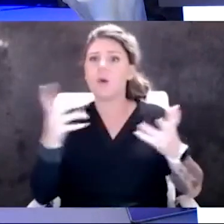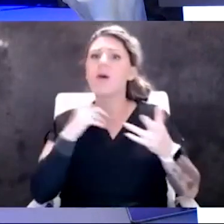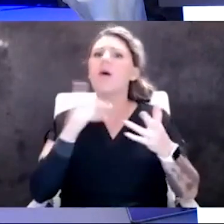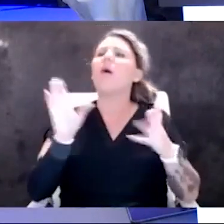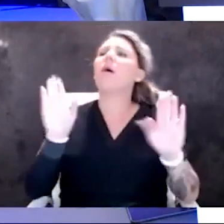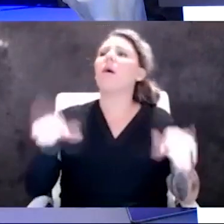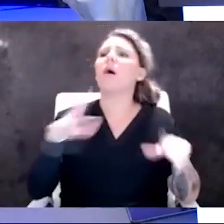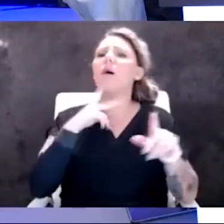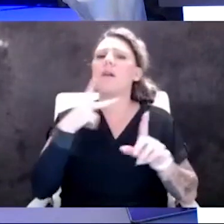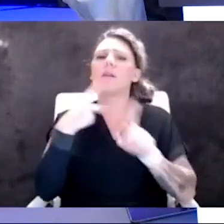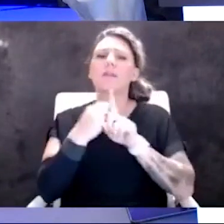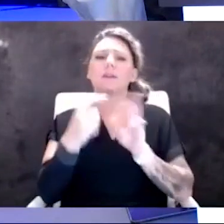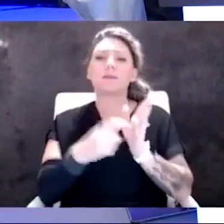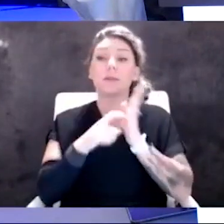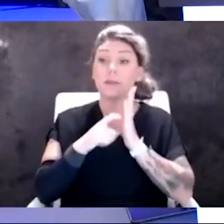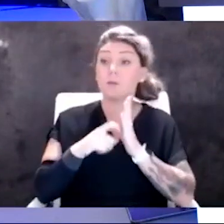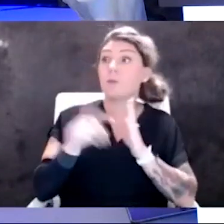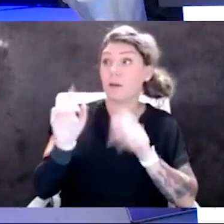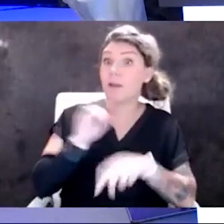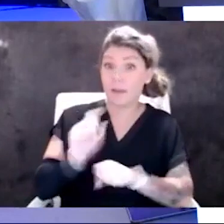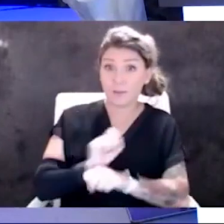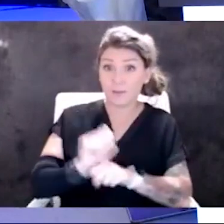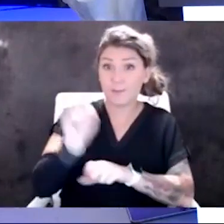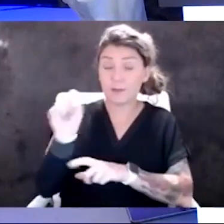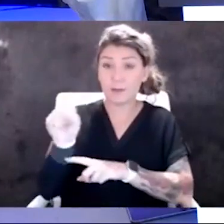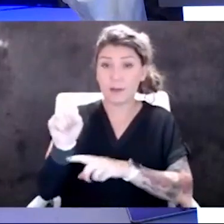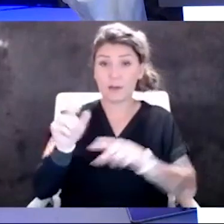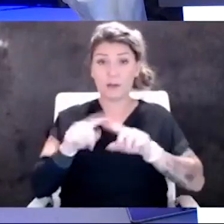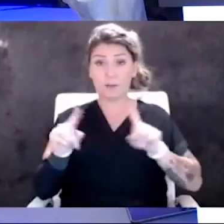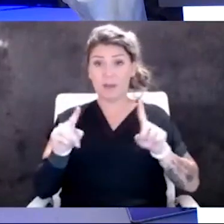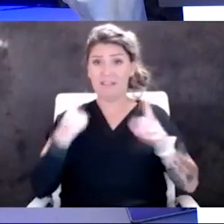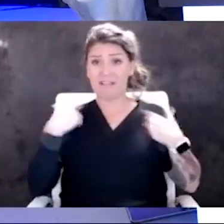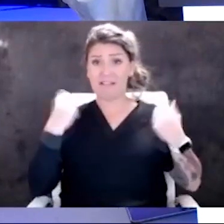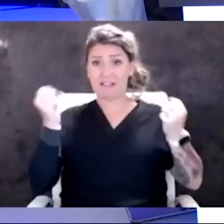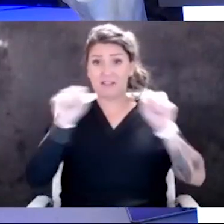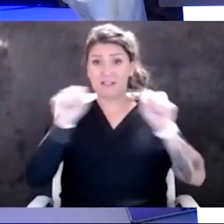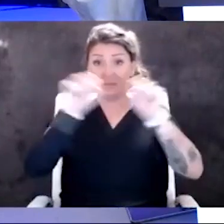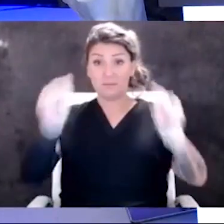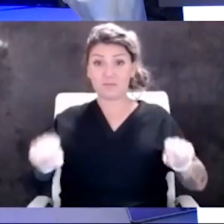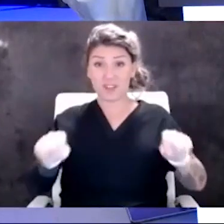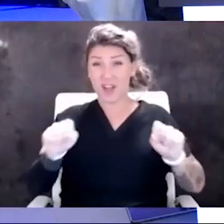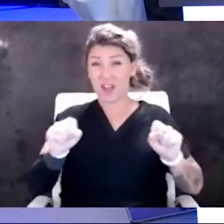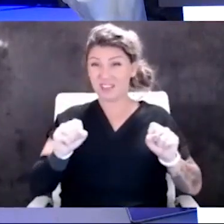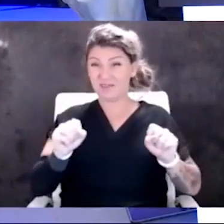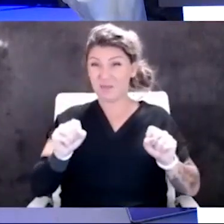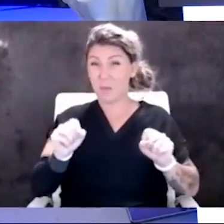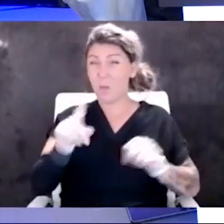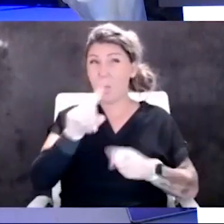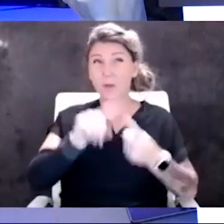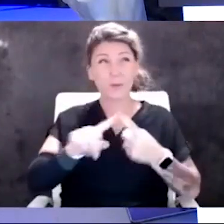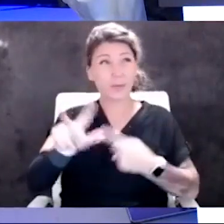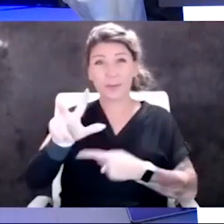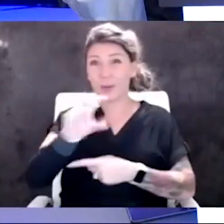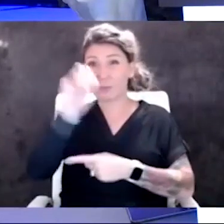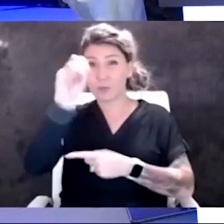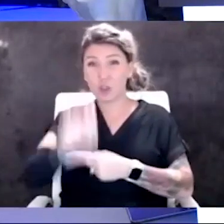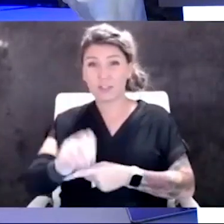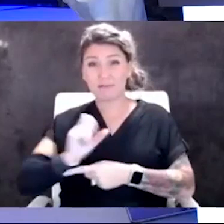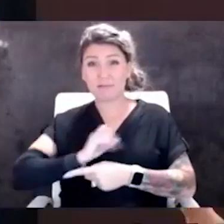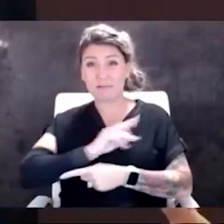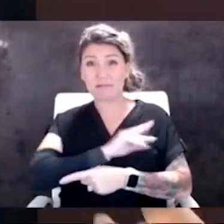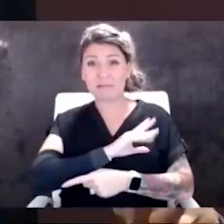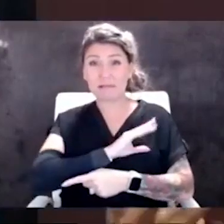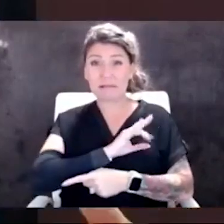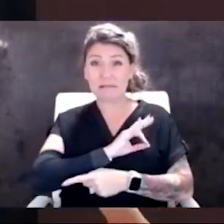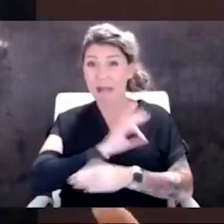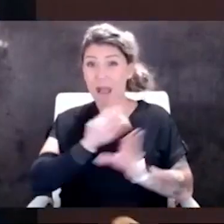which absolutely we have to do. But could you, health systems have lost 1 to 3% of staff. Does that affect you? On the other hand, if people are sick because they have